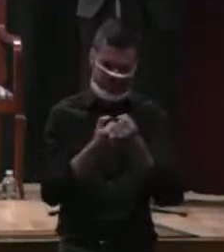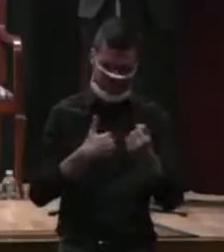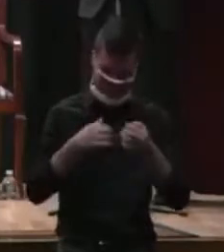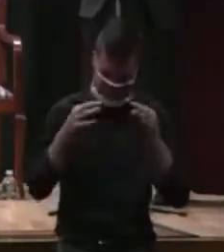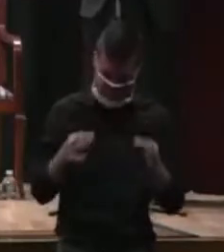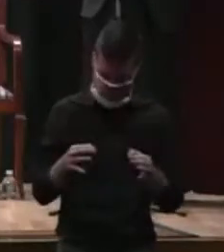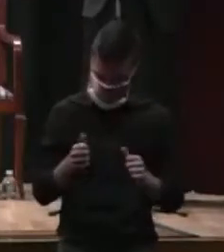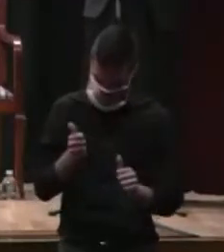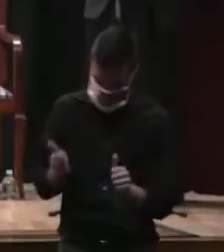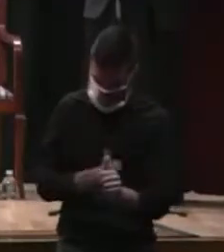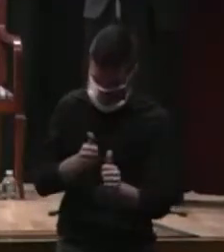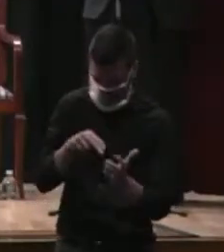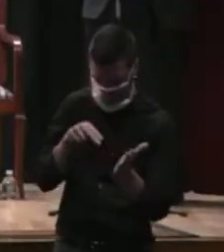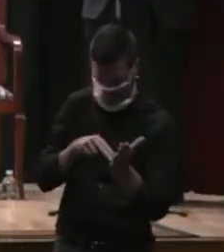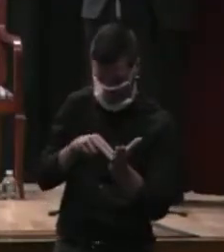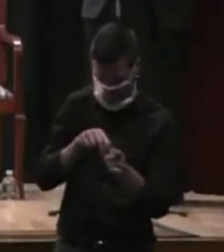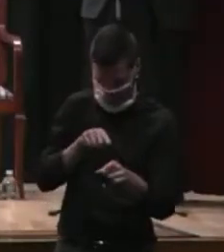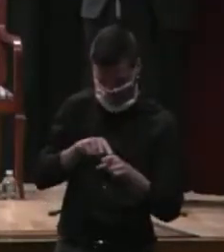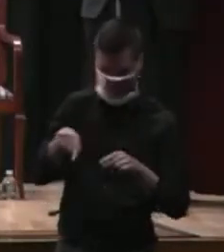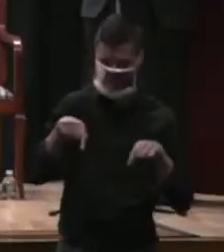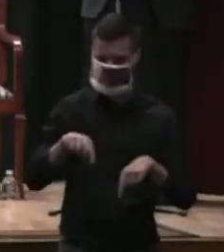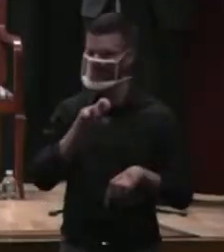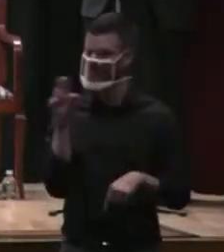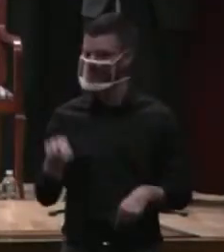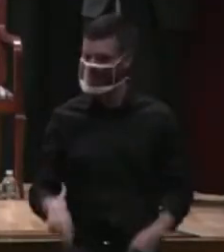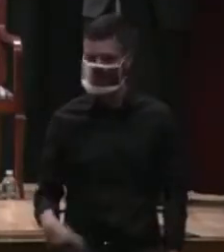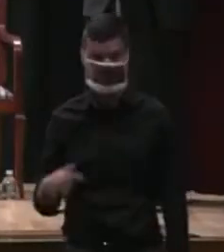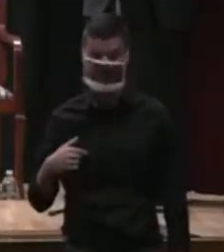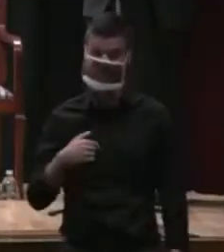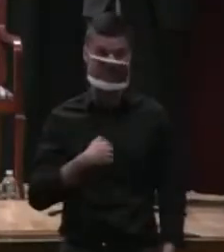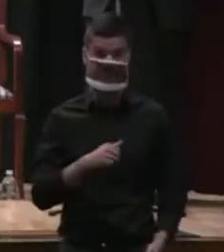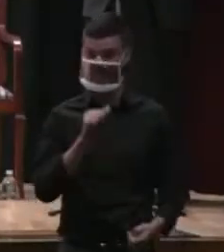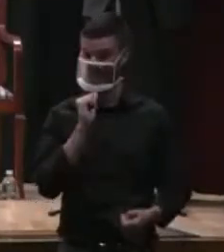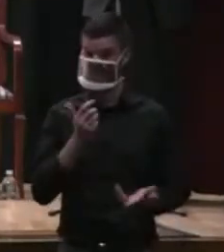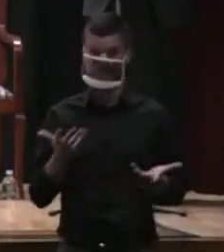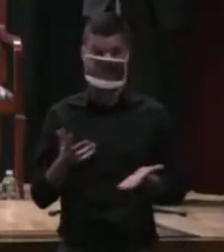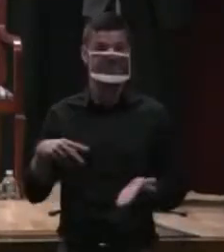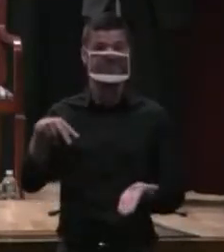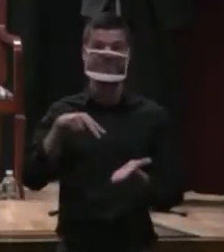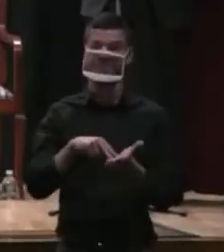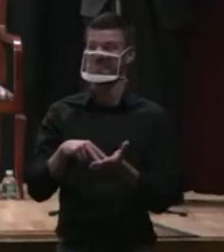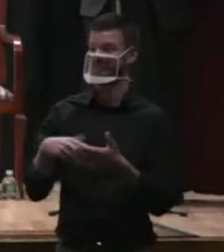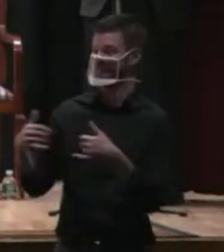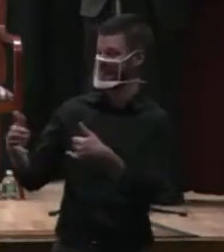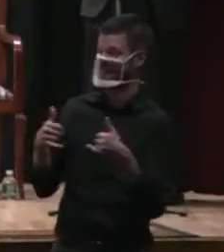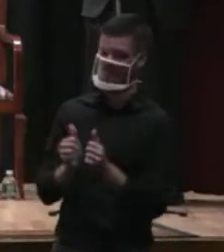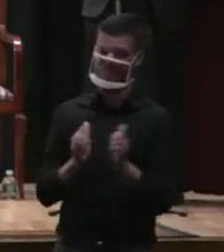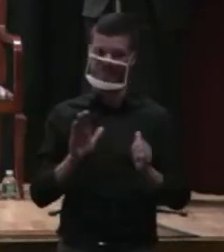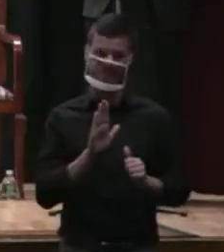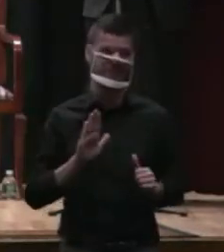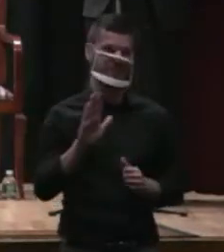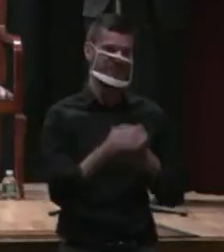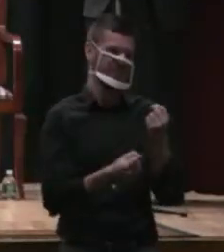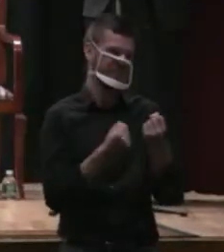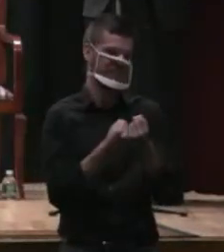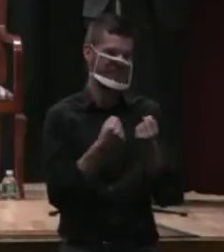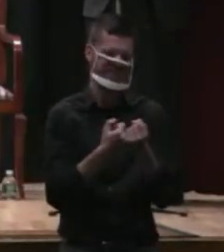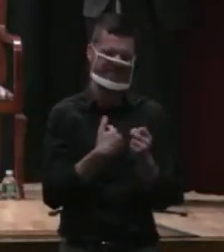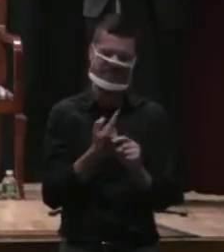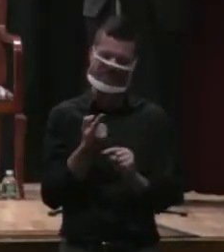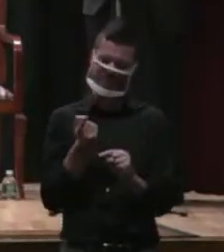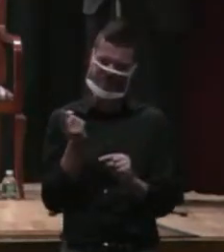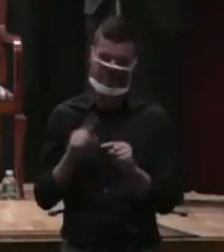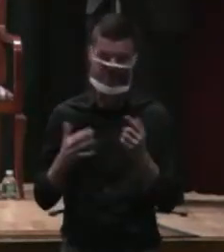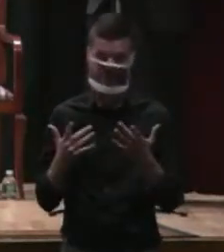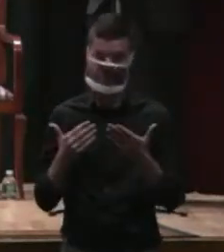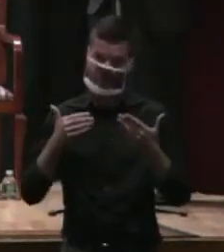pursue my nursing degree in Rock. I would not be standing up here today if it was not for your support, and I can't wait to start